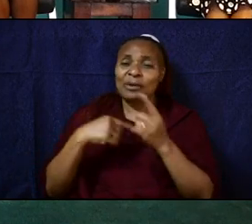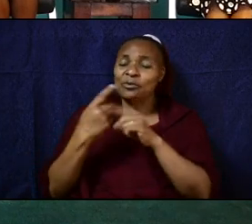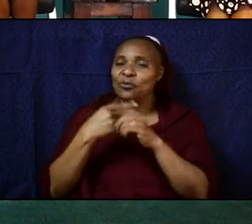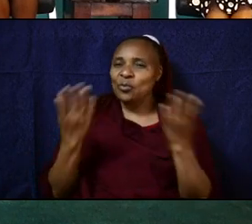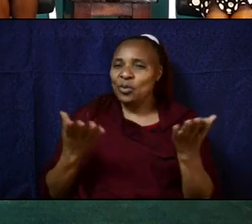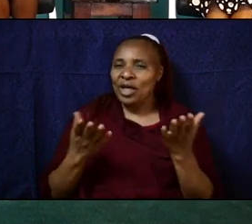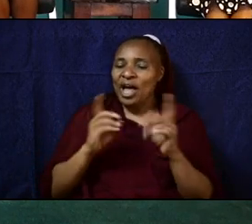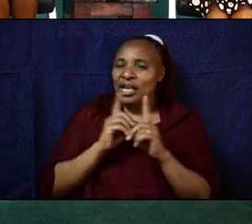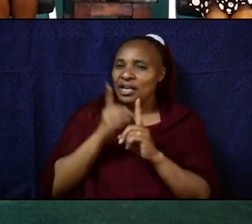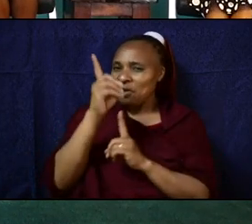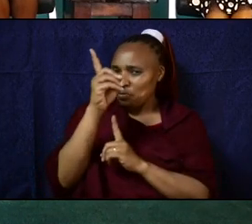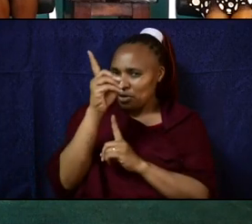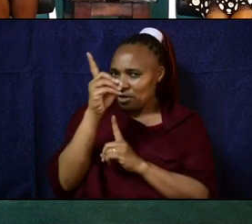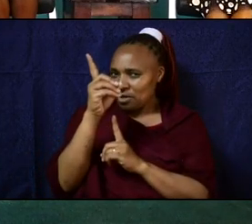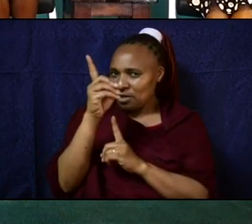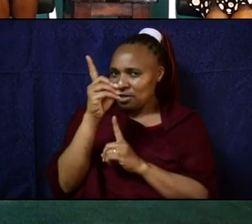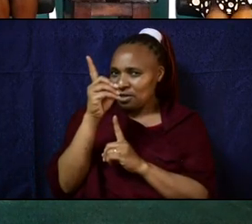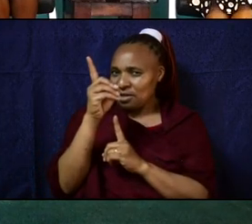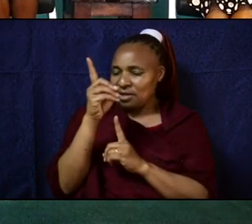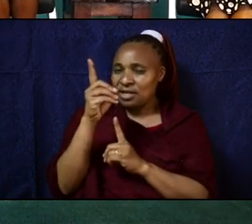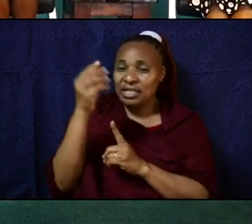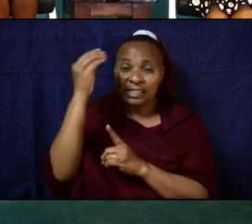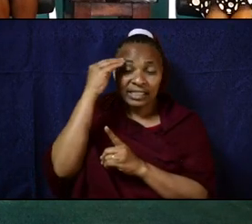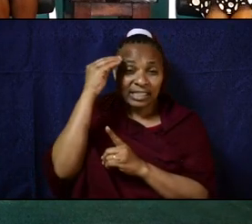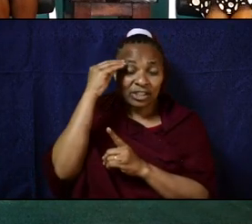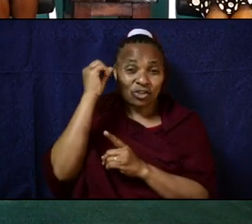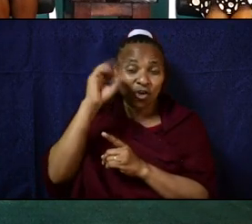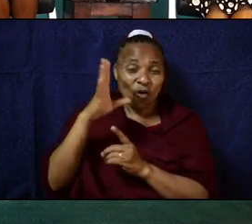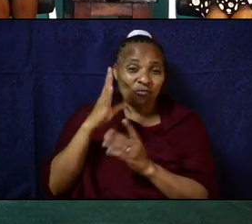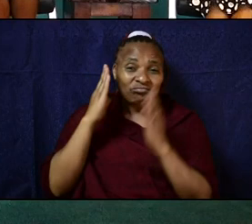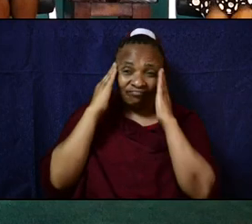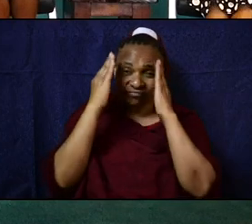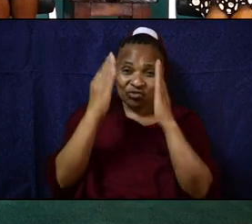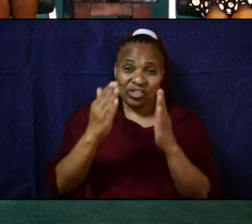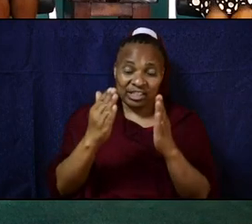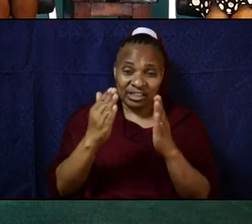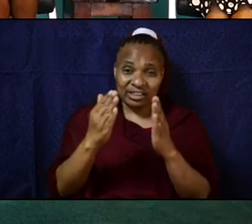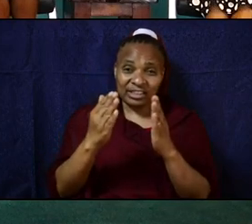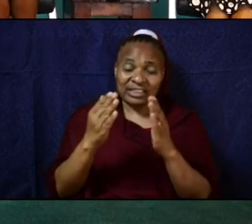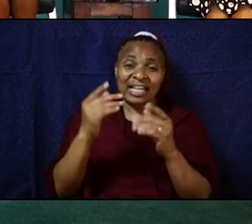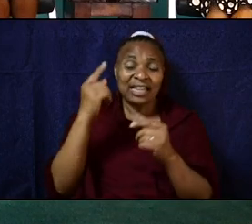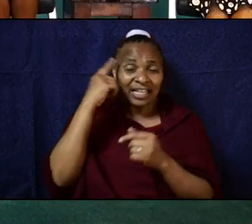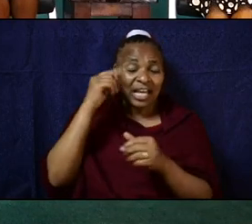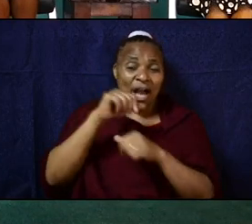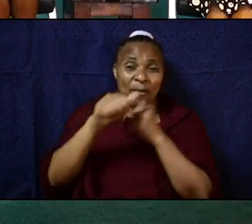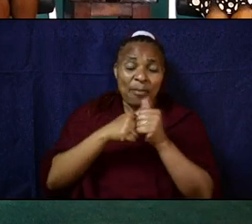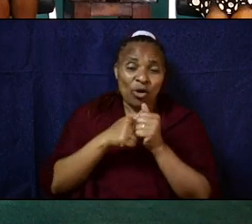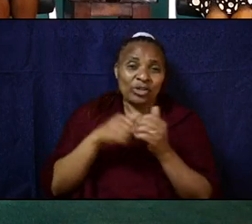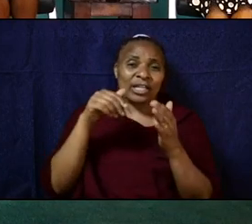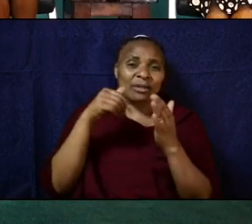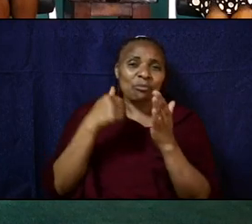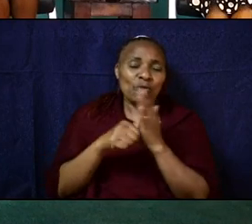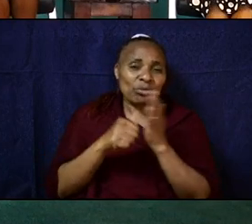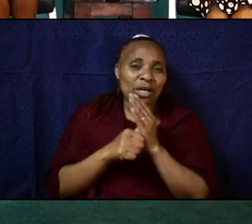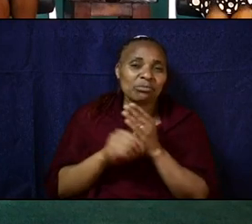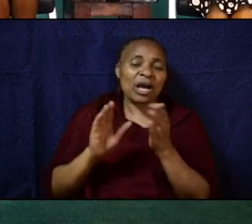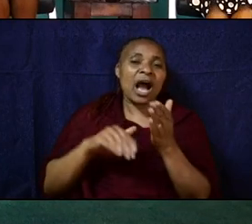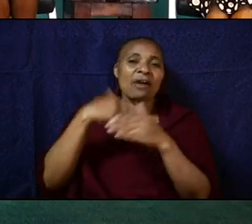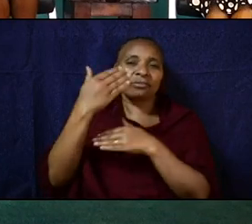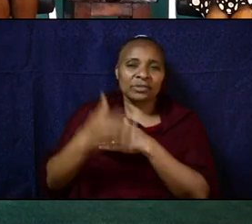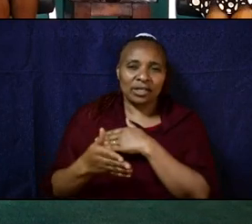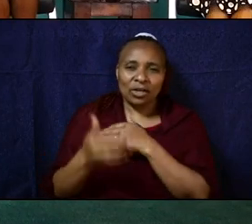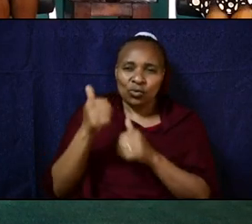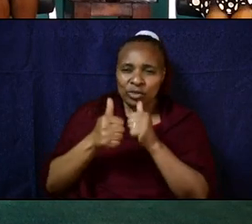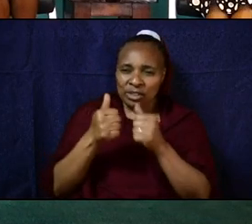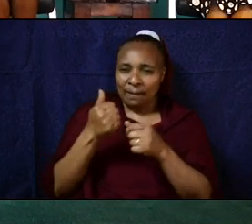from developing a sense of consciousness and thinking about consequences of your actions, which